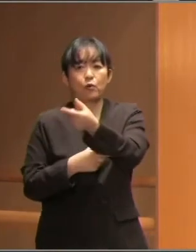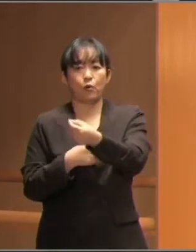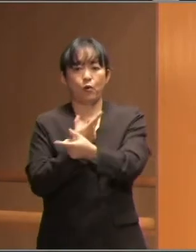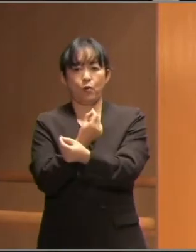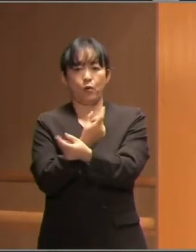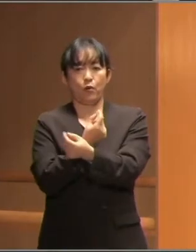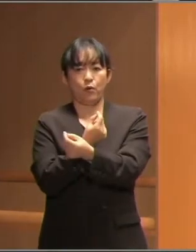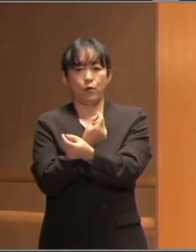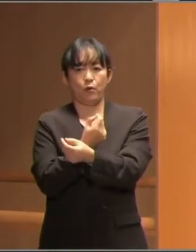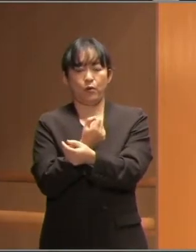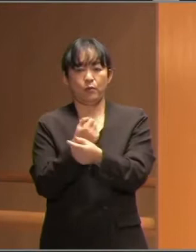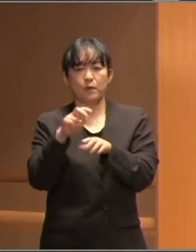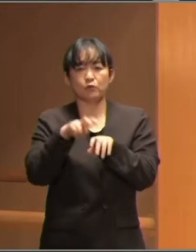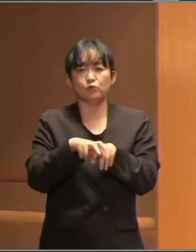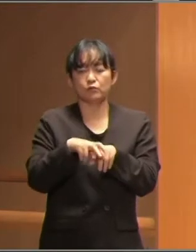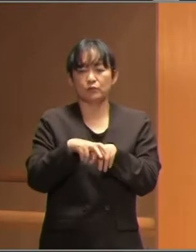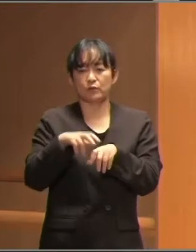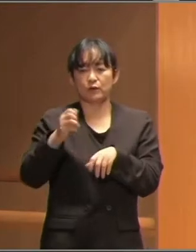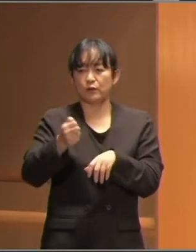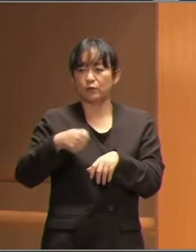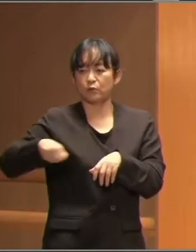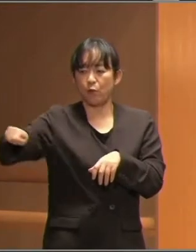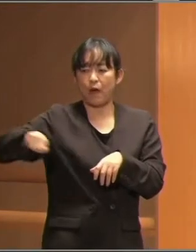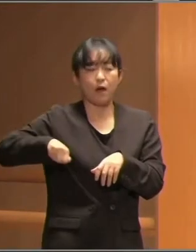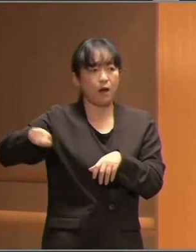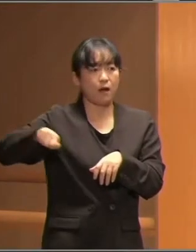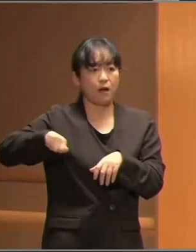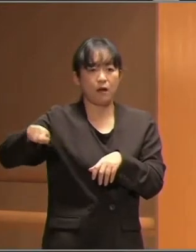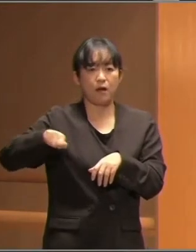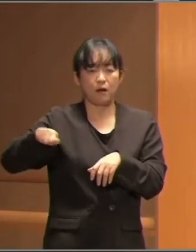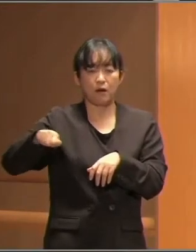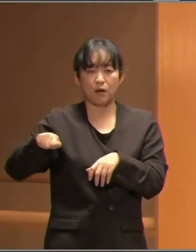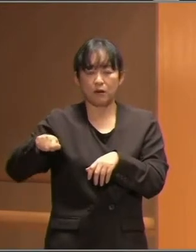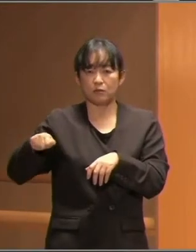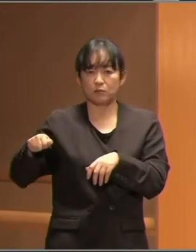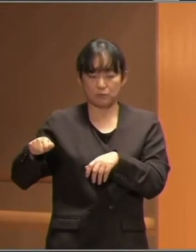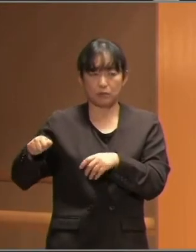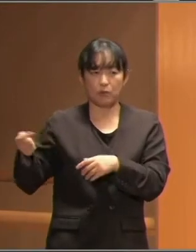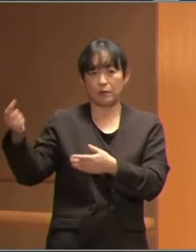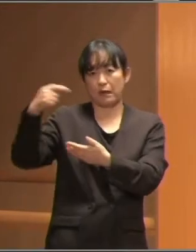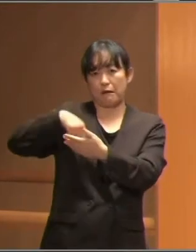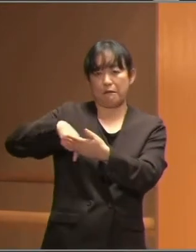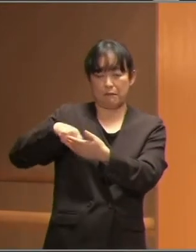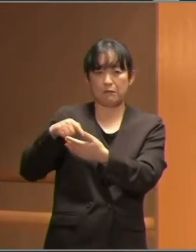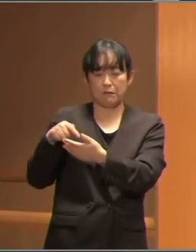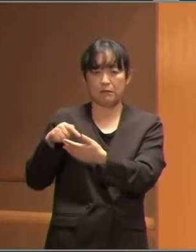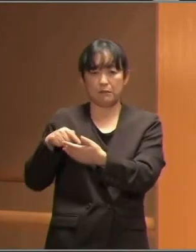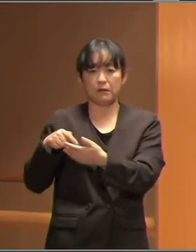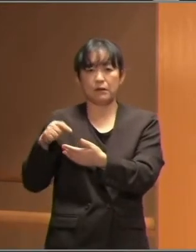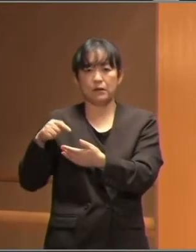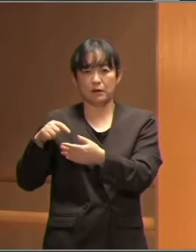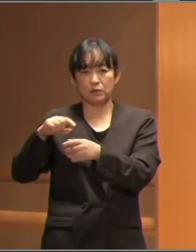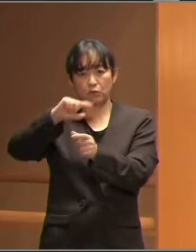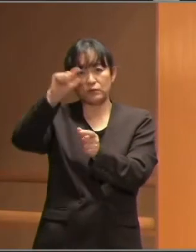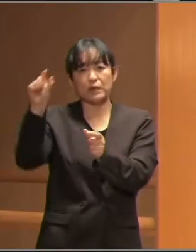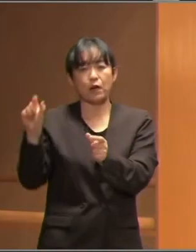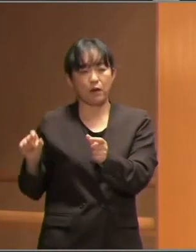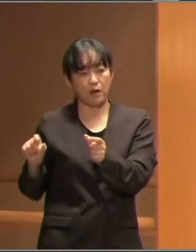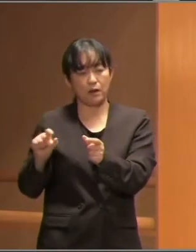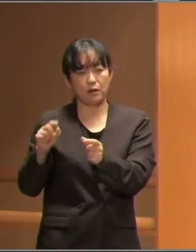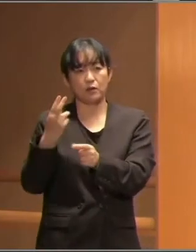I am here in the driver's seat, and the inside of the door, this is the applied door trim.